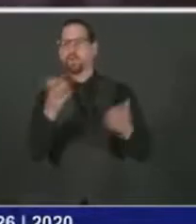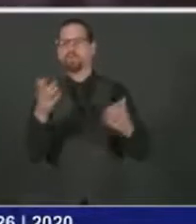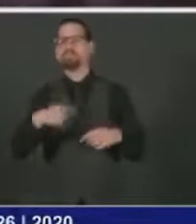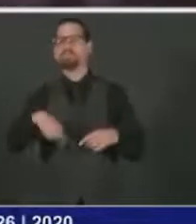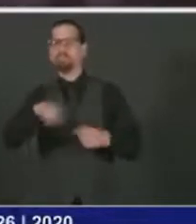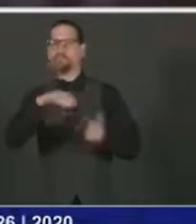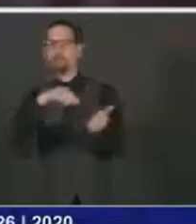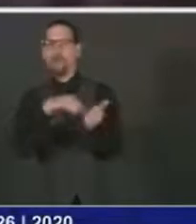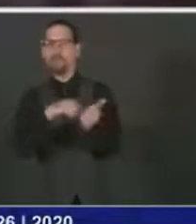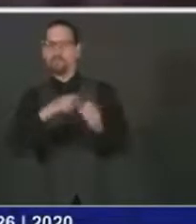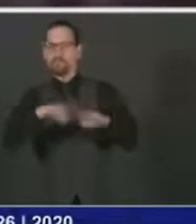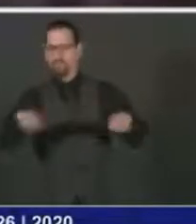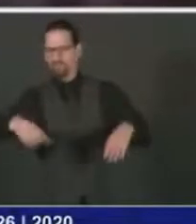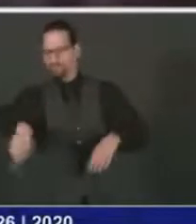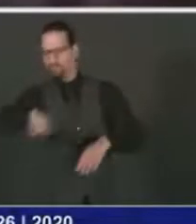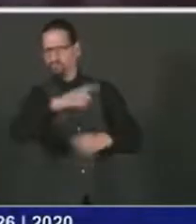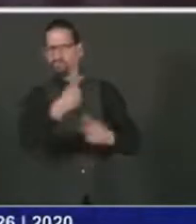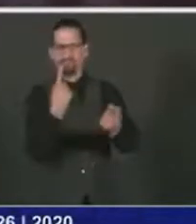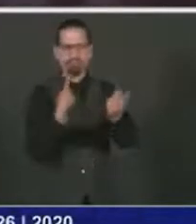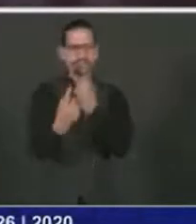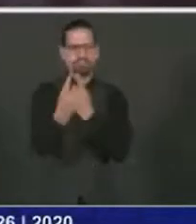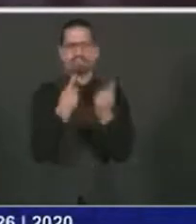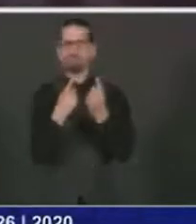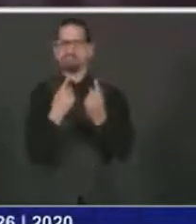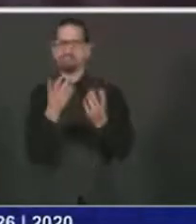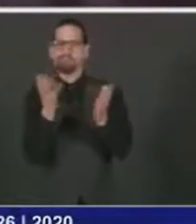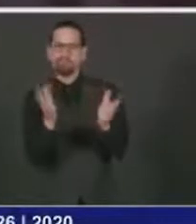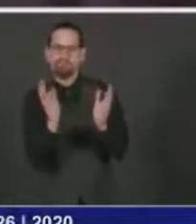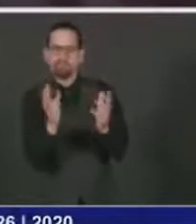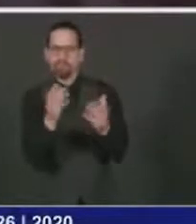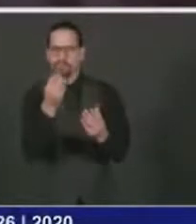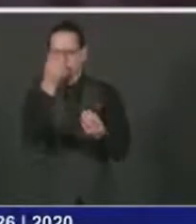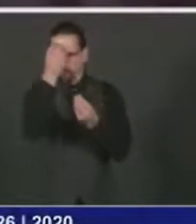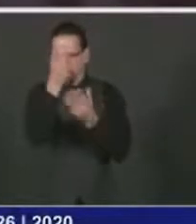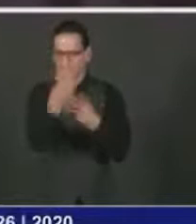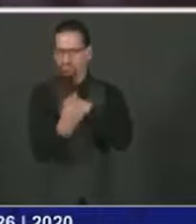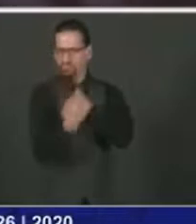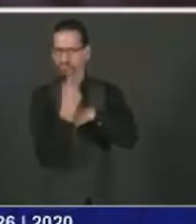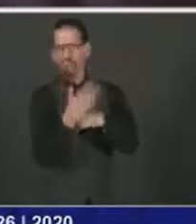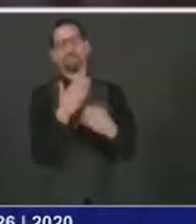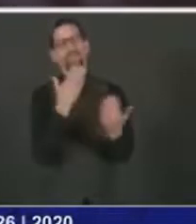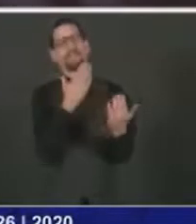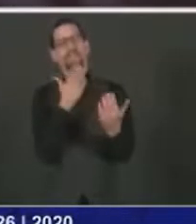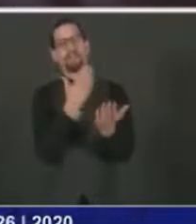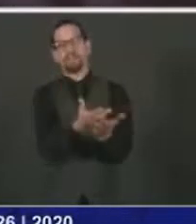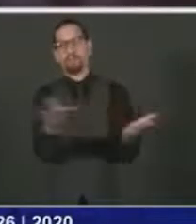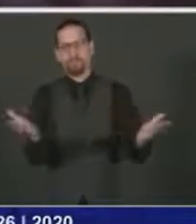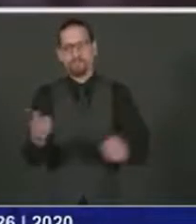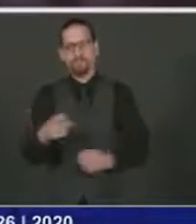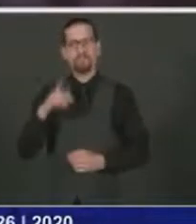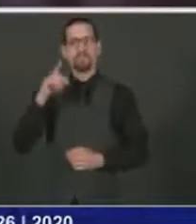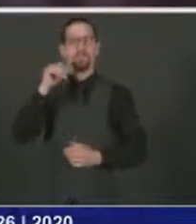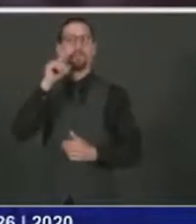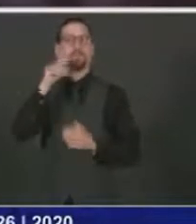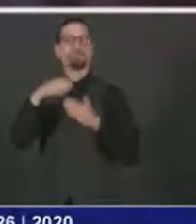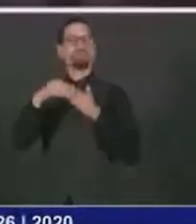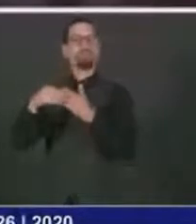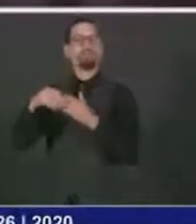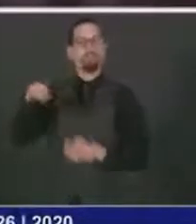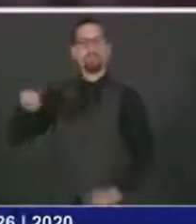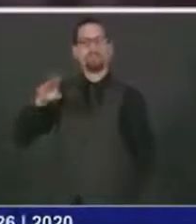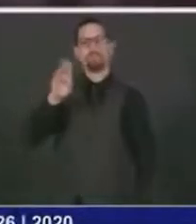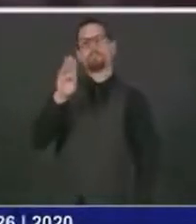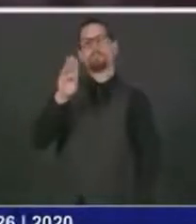remarkable job. I have to thank our Medicaid director, Ben Schaefer. I don't think that guy's had a day off in 5 months.